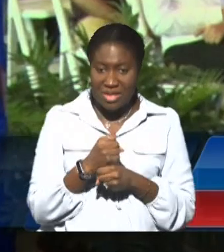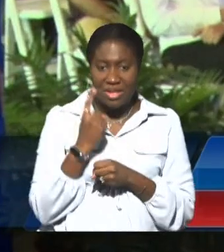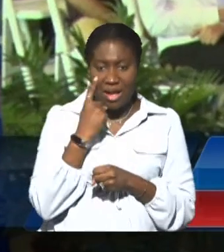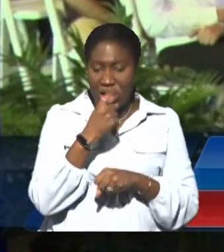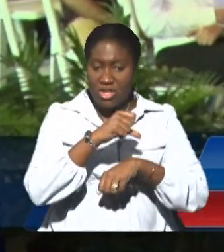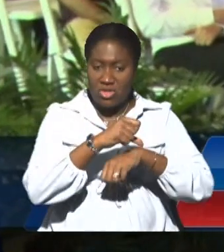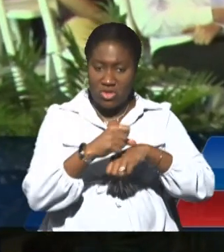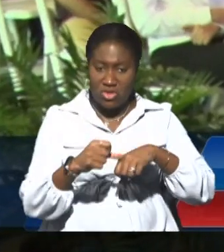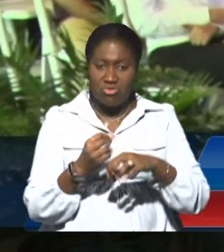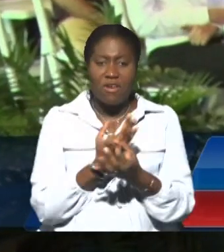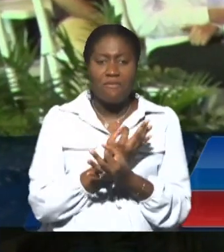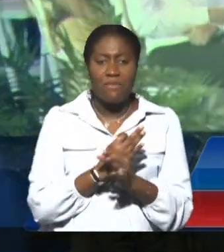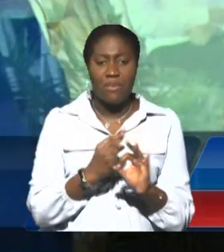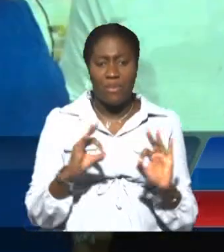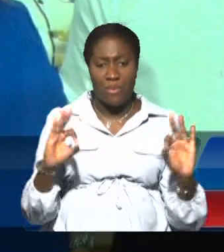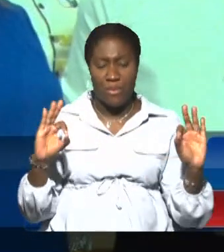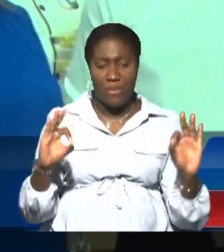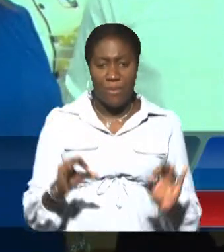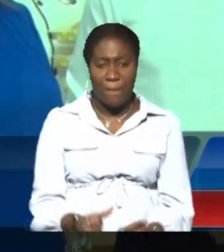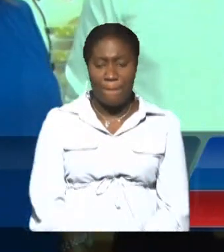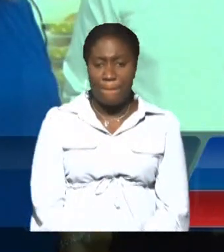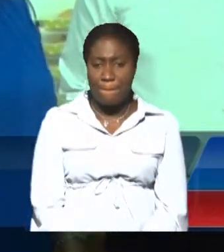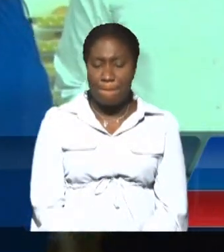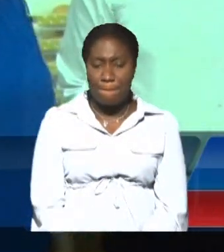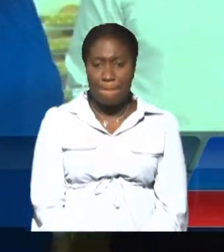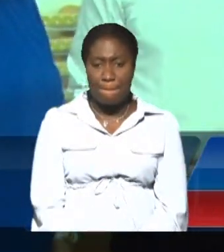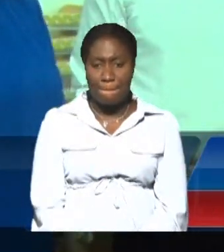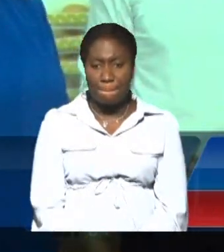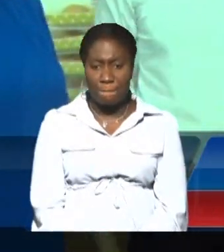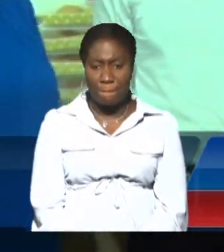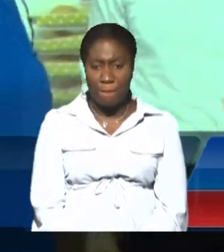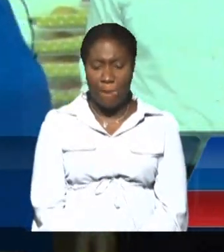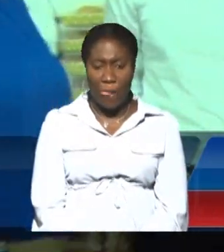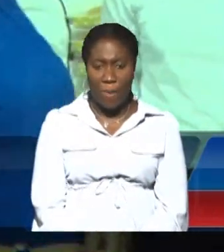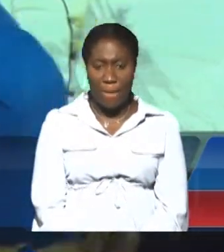eye surgery free of charge. Mahalia Joseph-Wharton, TDT News.